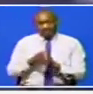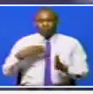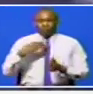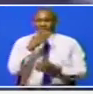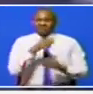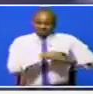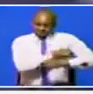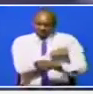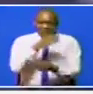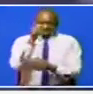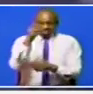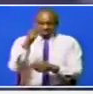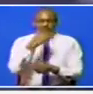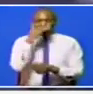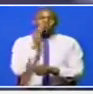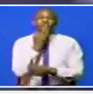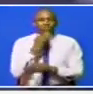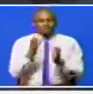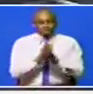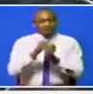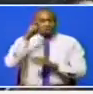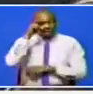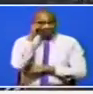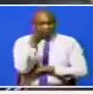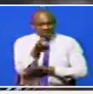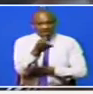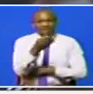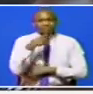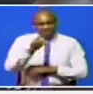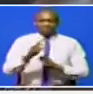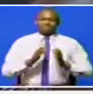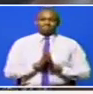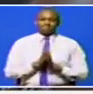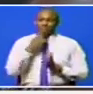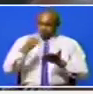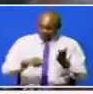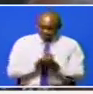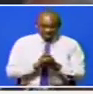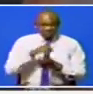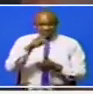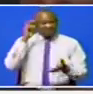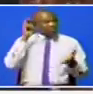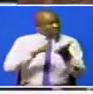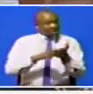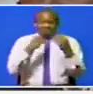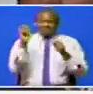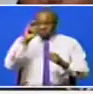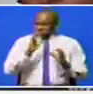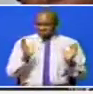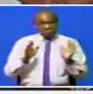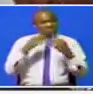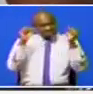chief agents Musalia Mudavadi and James Orengo, maintained his ground that he doesn't recognize Uhuru Kenyatta